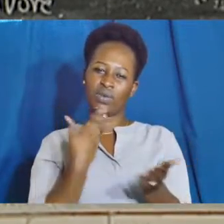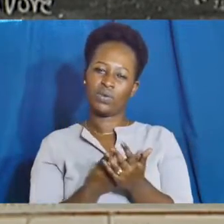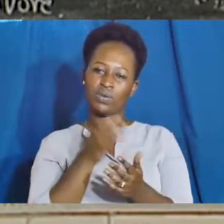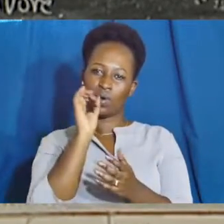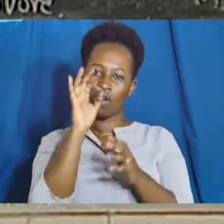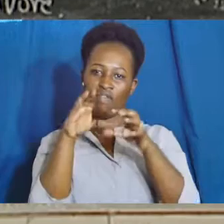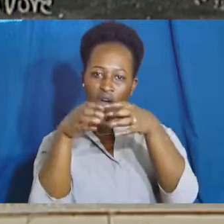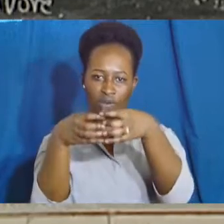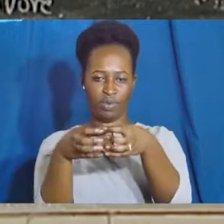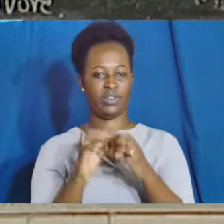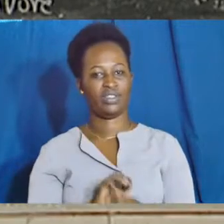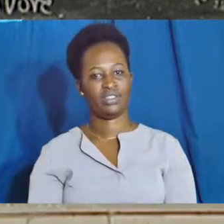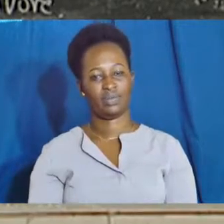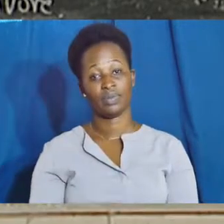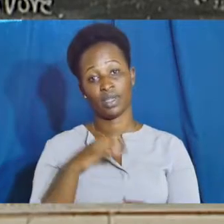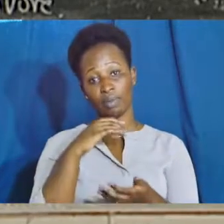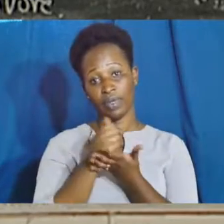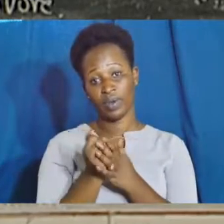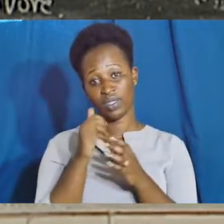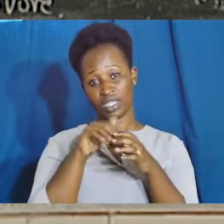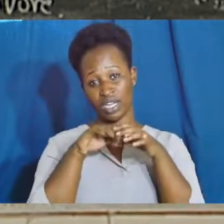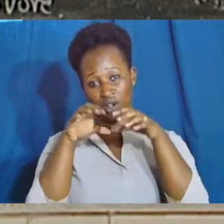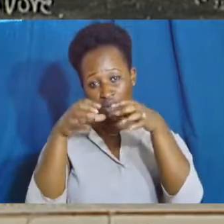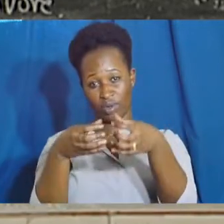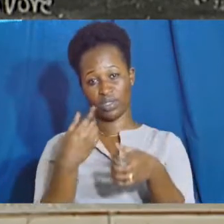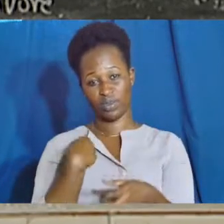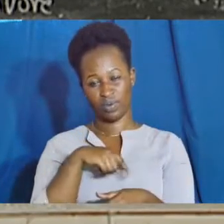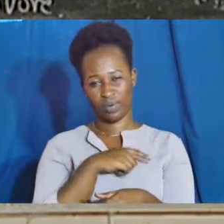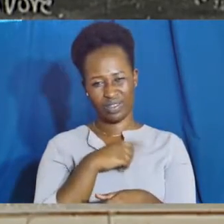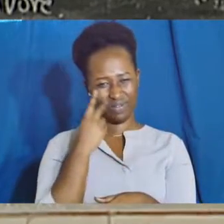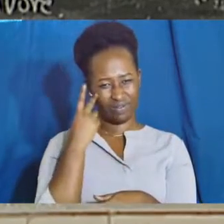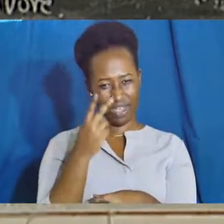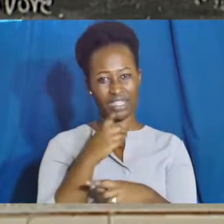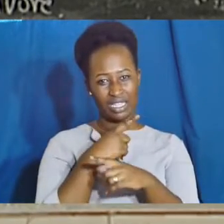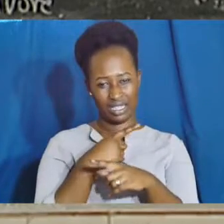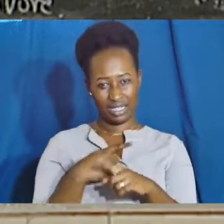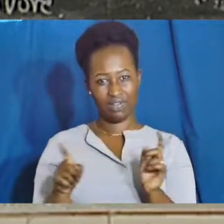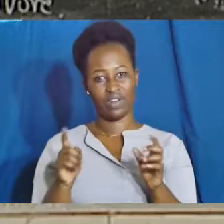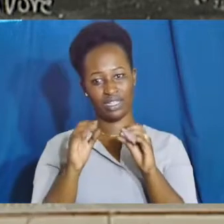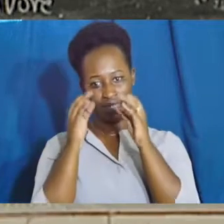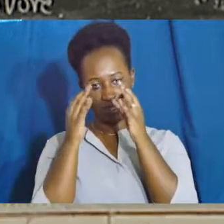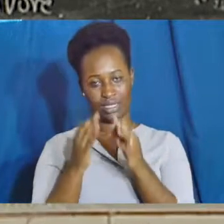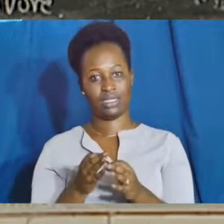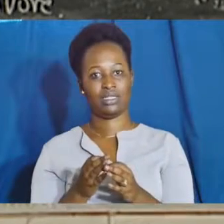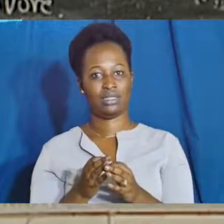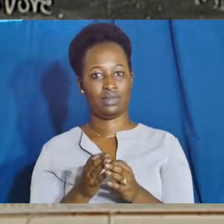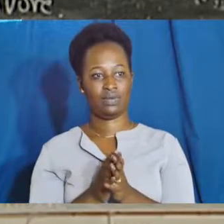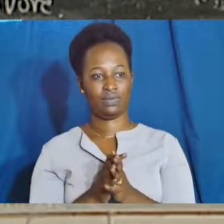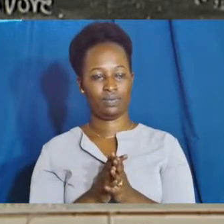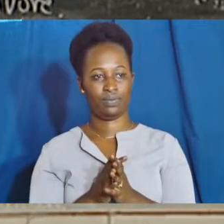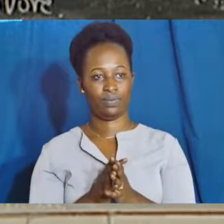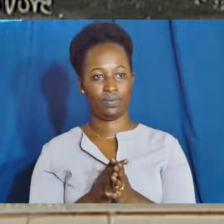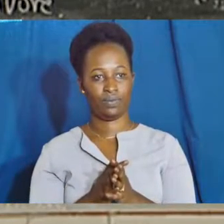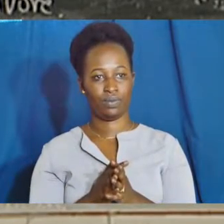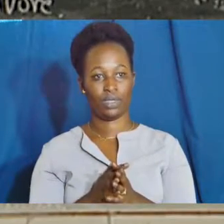of a community, because in a community we find there different organisms.